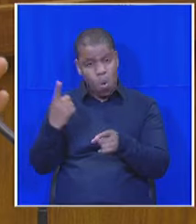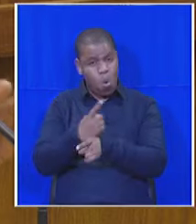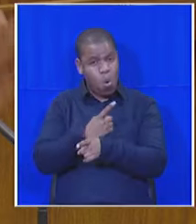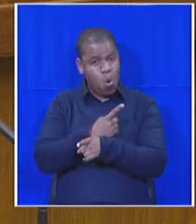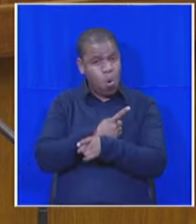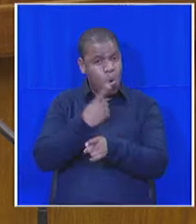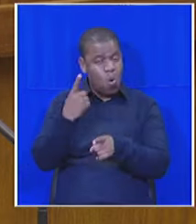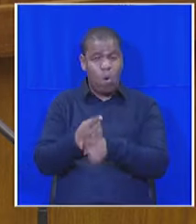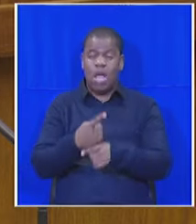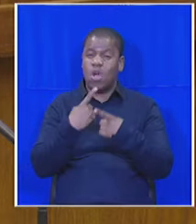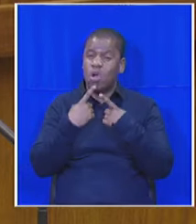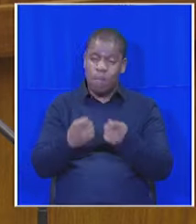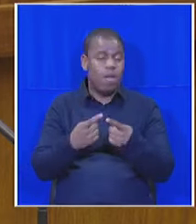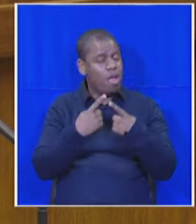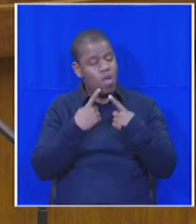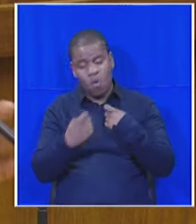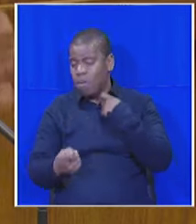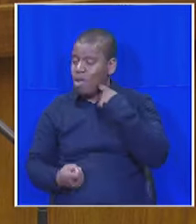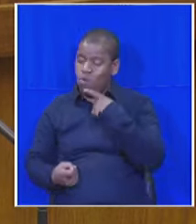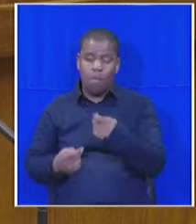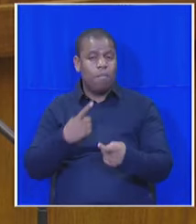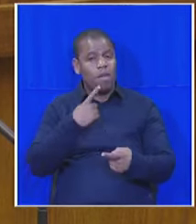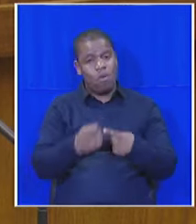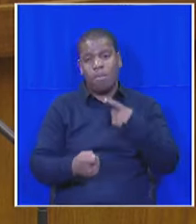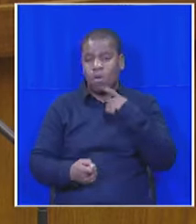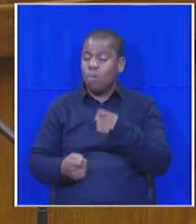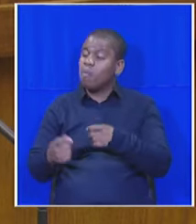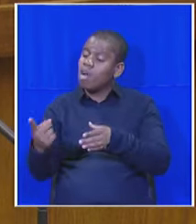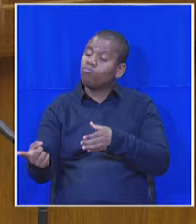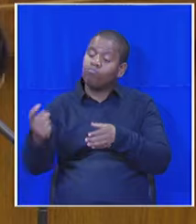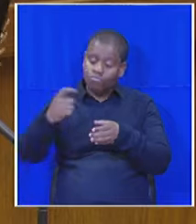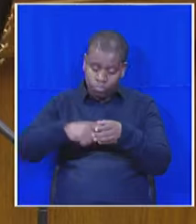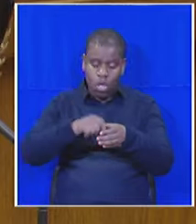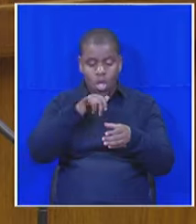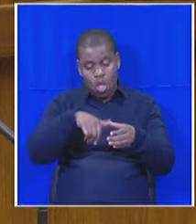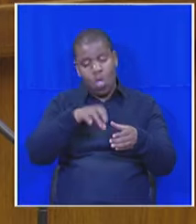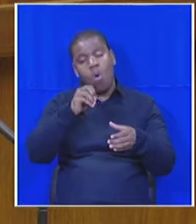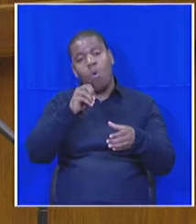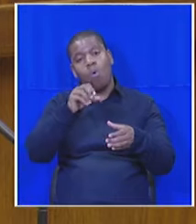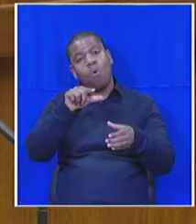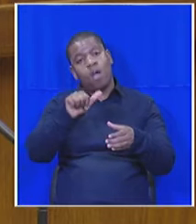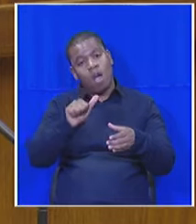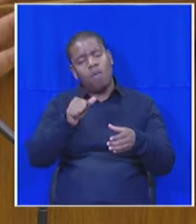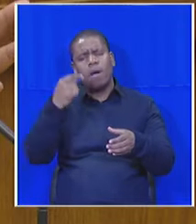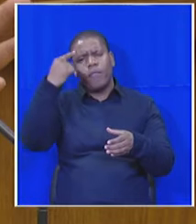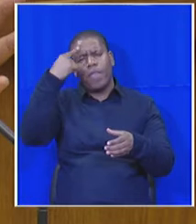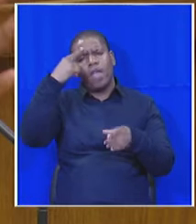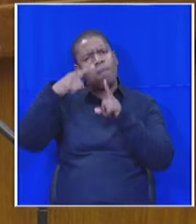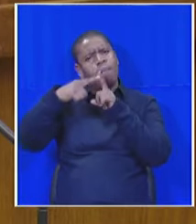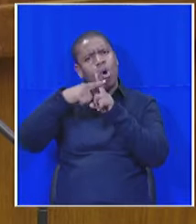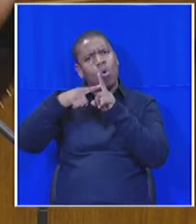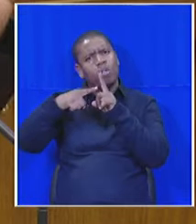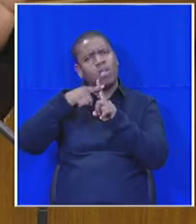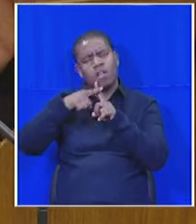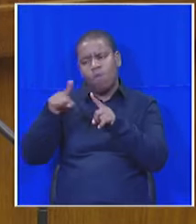do, it's to complain. So it's about time they join the yoga so that they think positively rather than allowing their